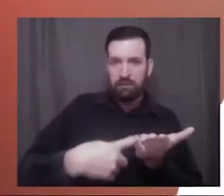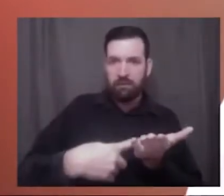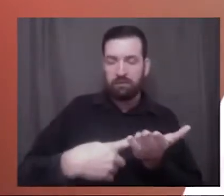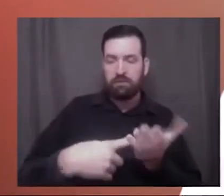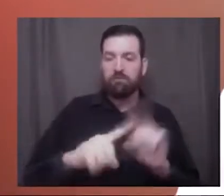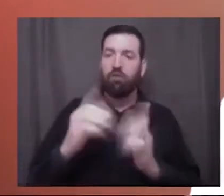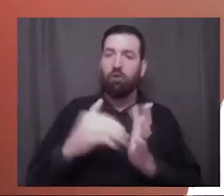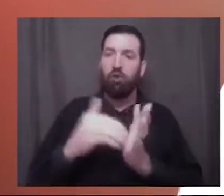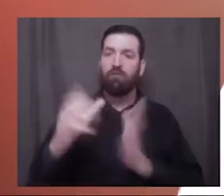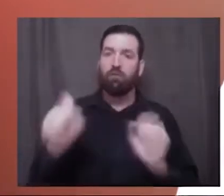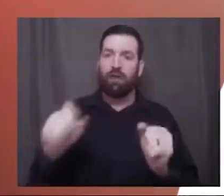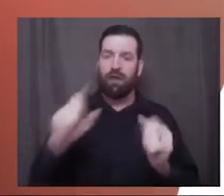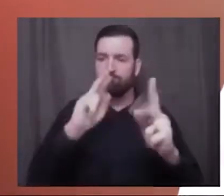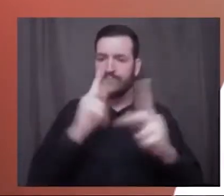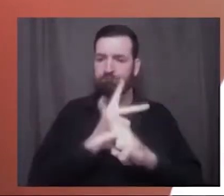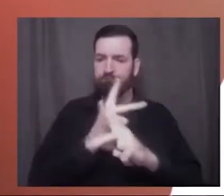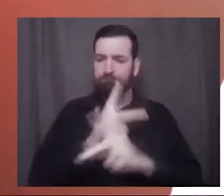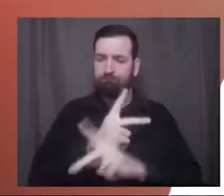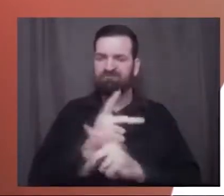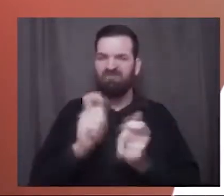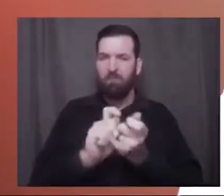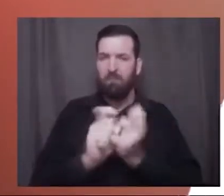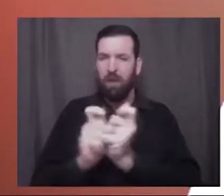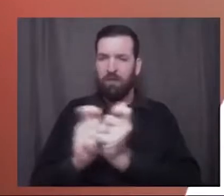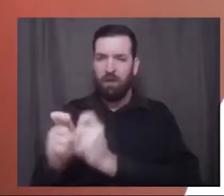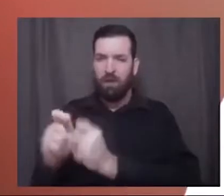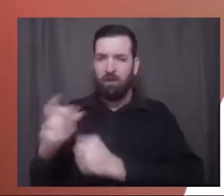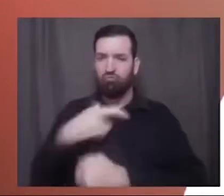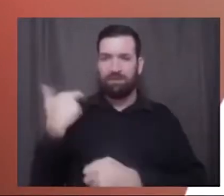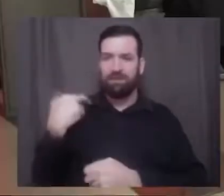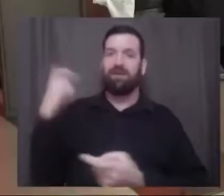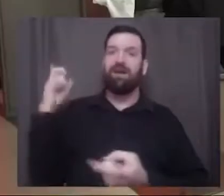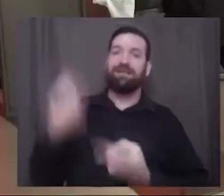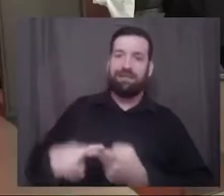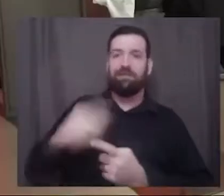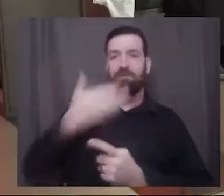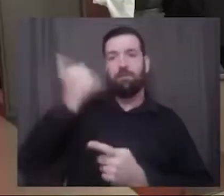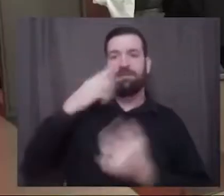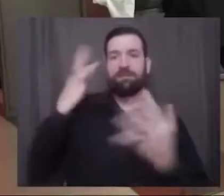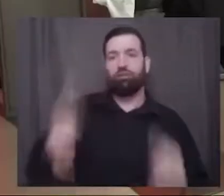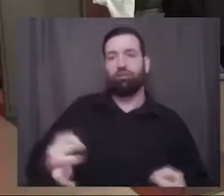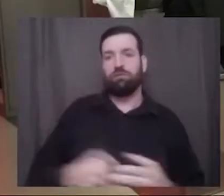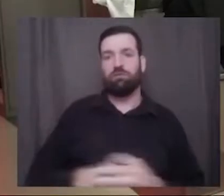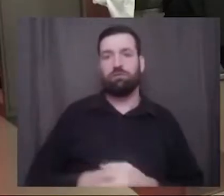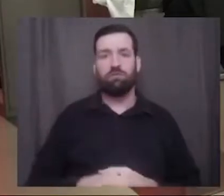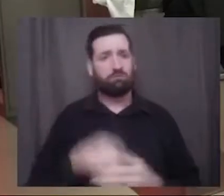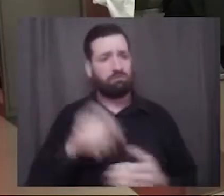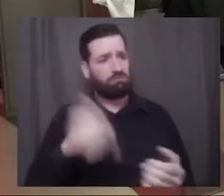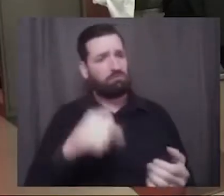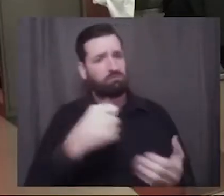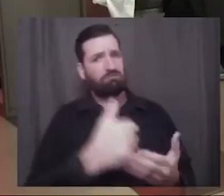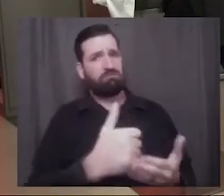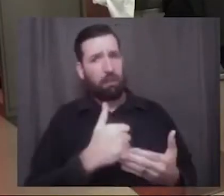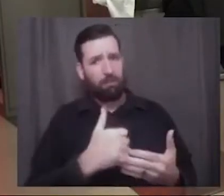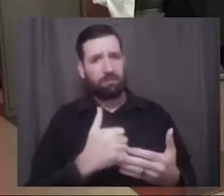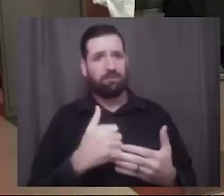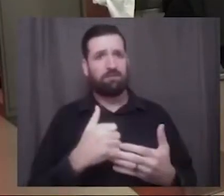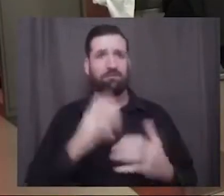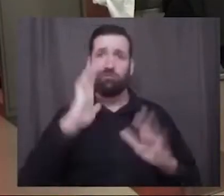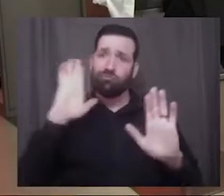issues or modify a lot of different risks before you get to making the best decision for that person. I imagine that helps when you've got doctors, great doctors that are working